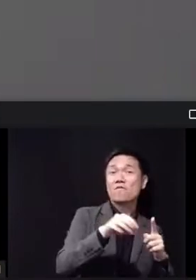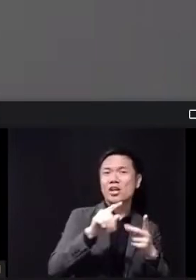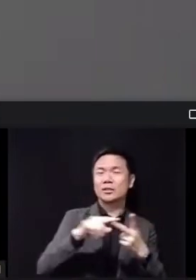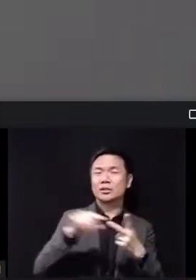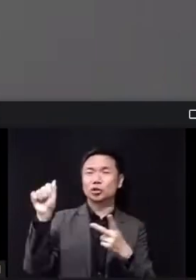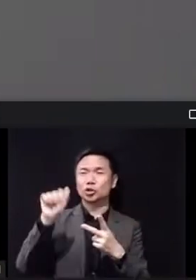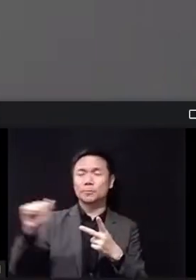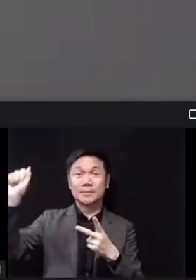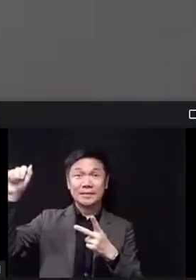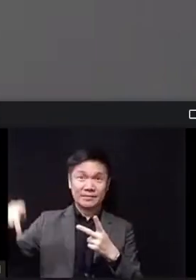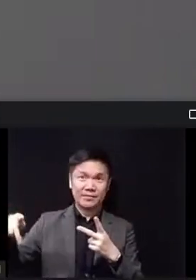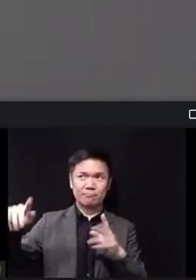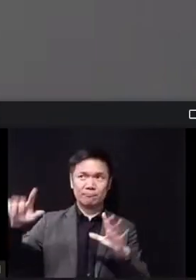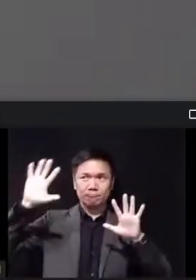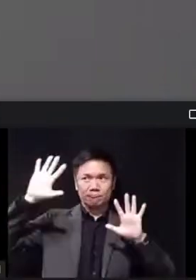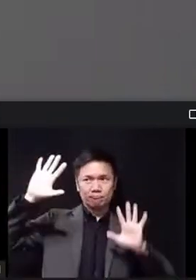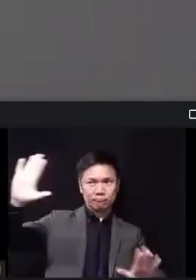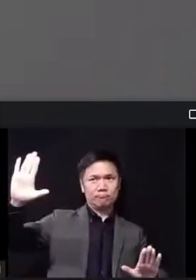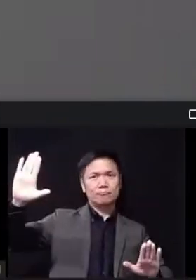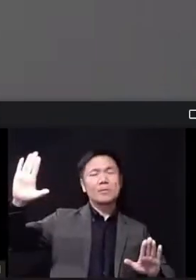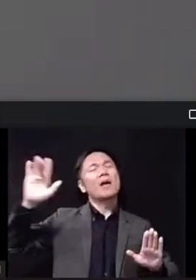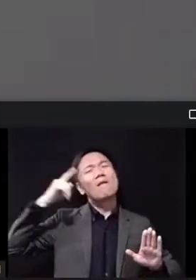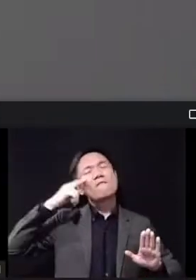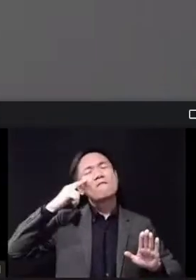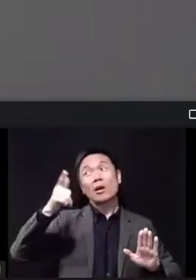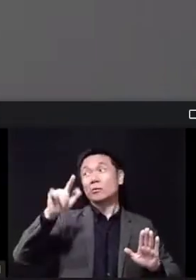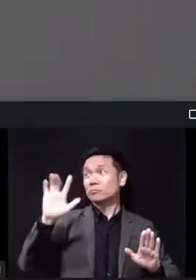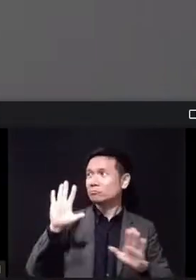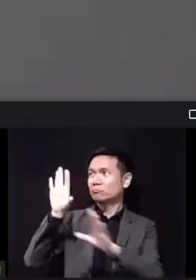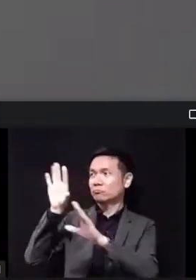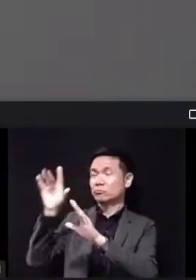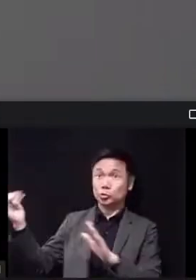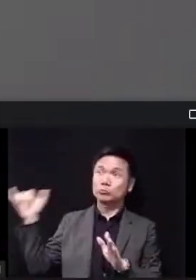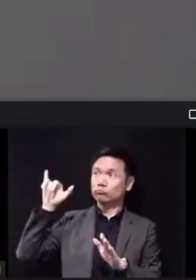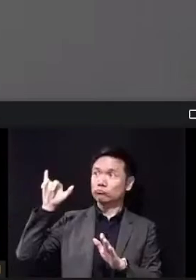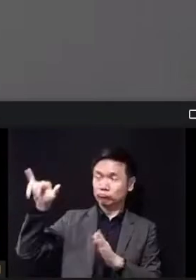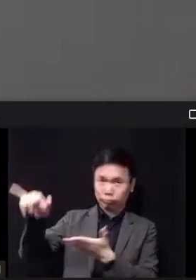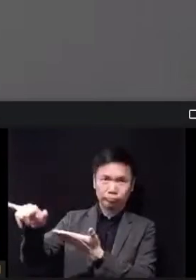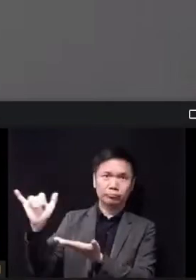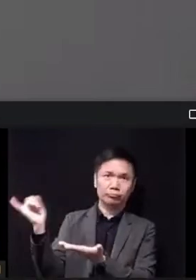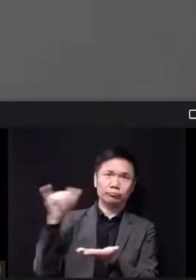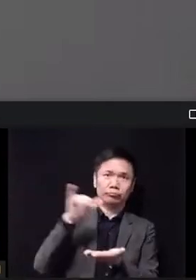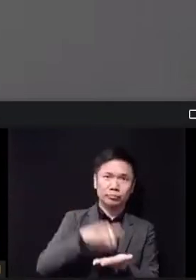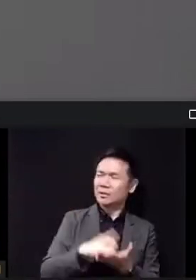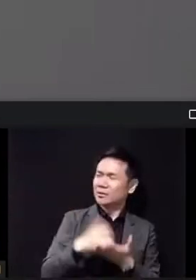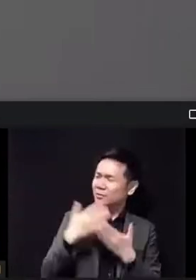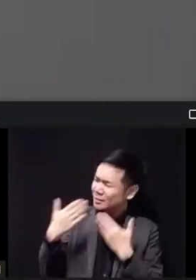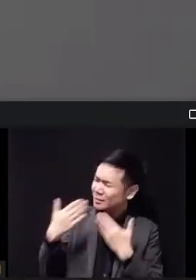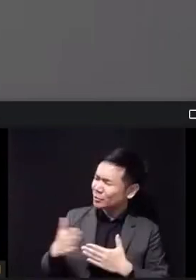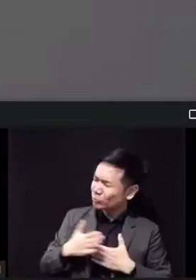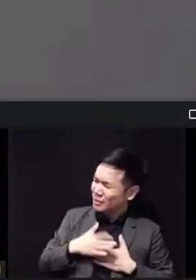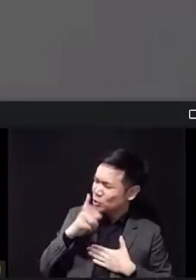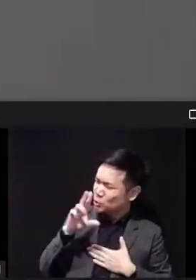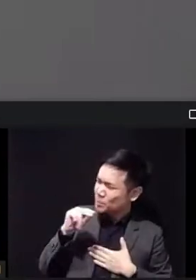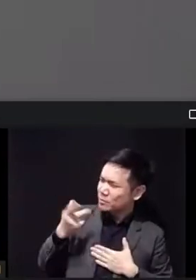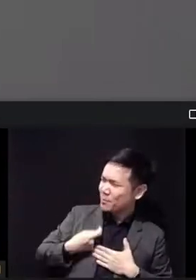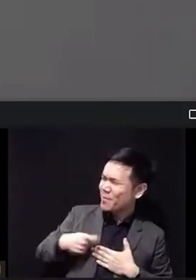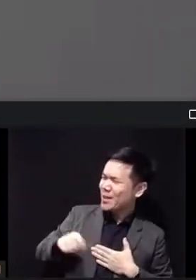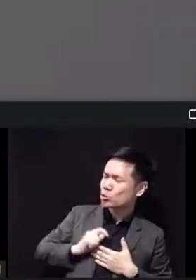Asia and the Pacific, and making sure to attend herself those 2 reviews. Muchísimas gracias, Ambassador